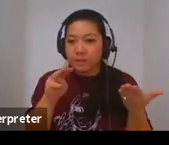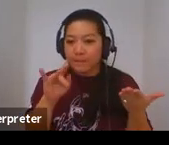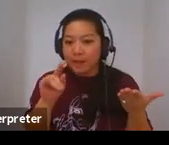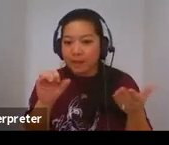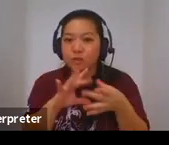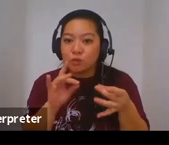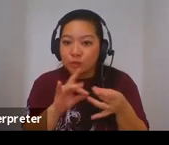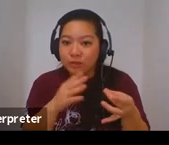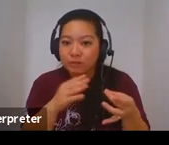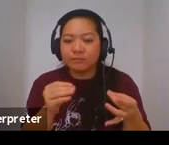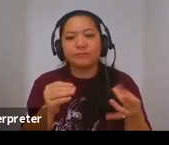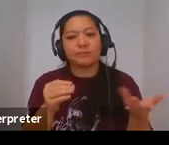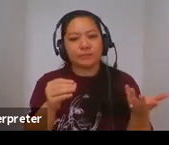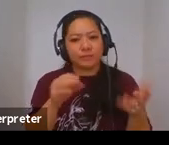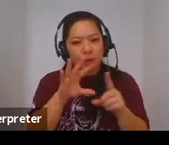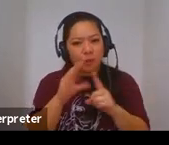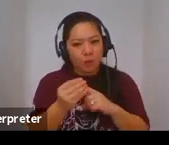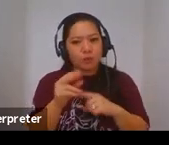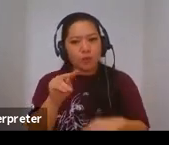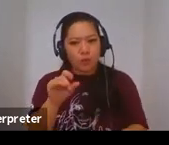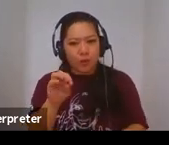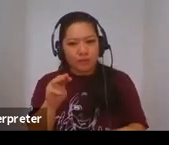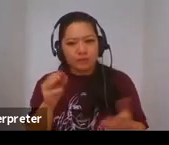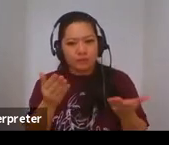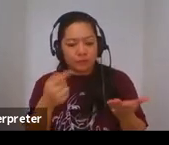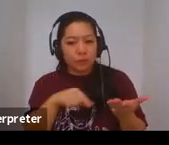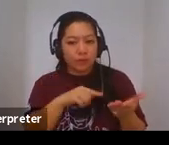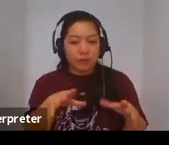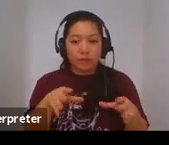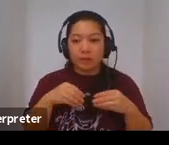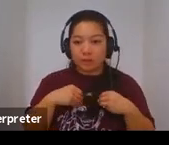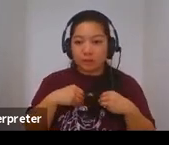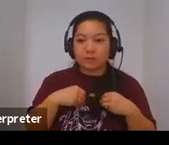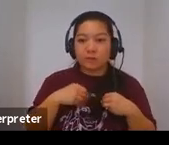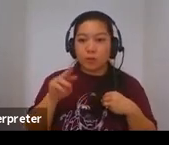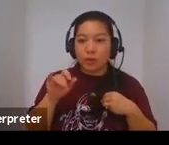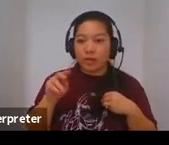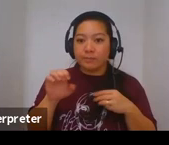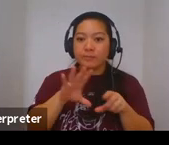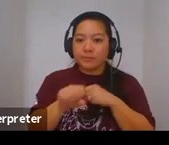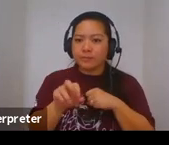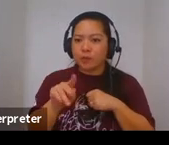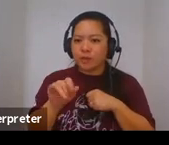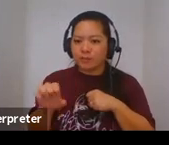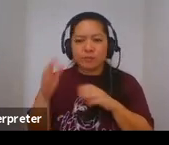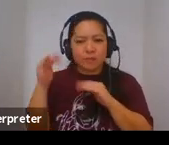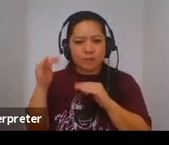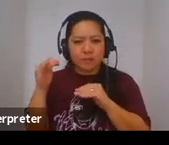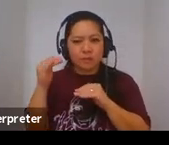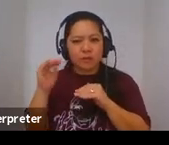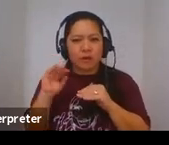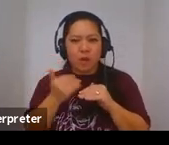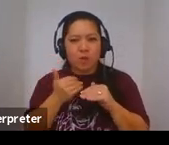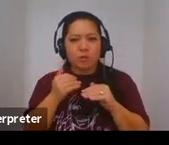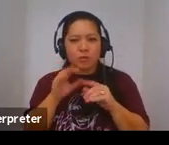the prevalent cultural norms that allow rape to be kind of expected in our